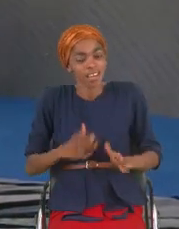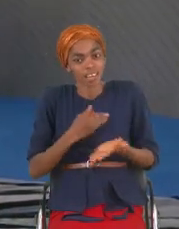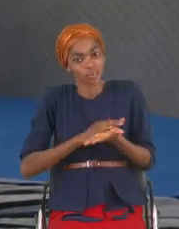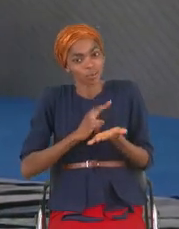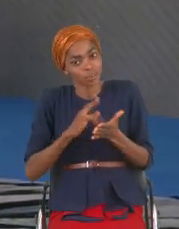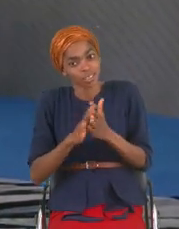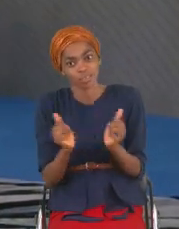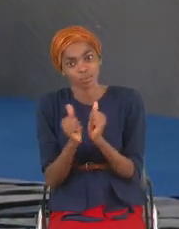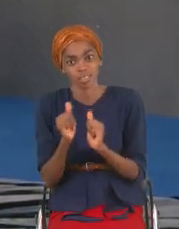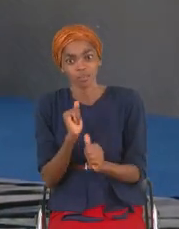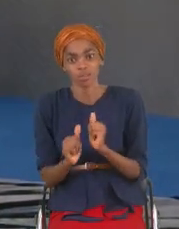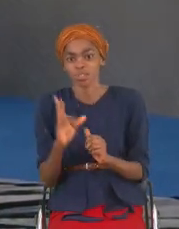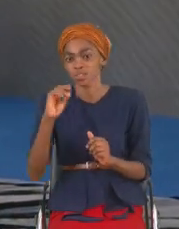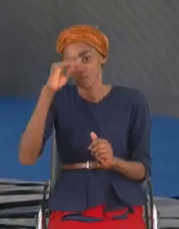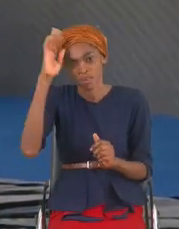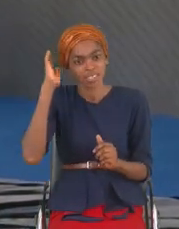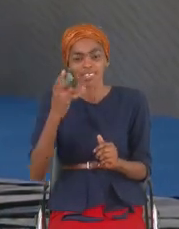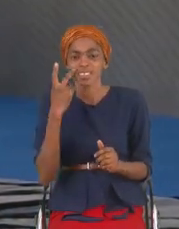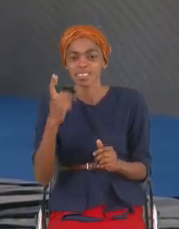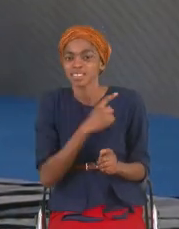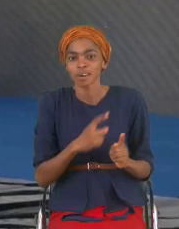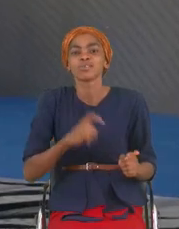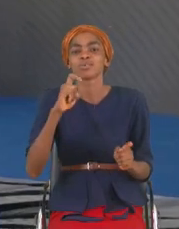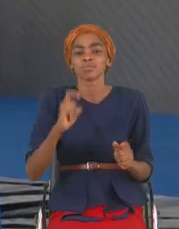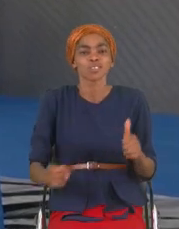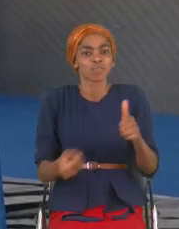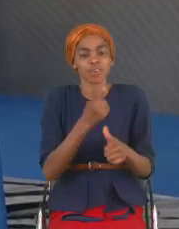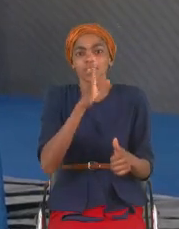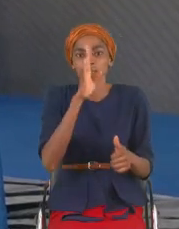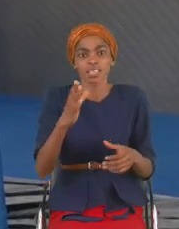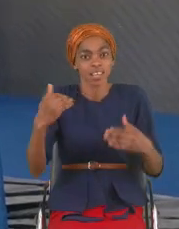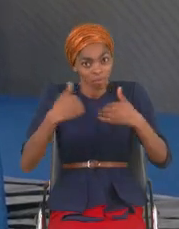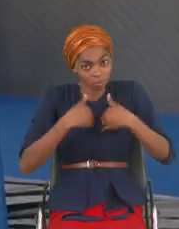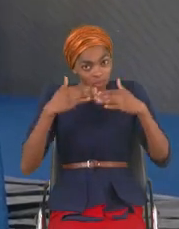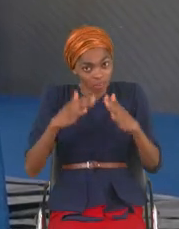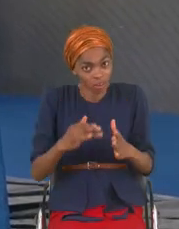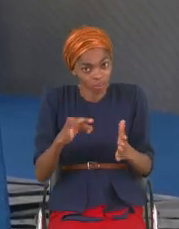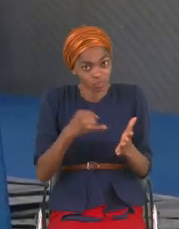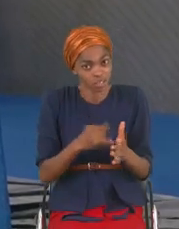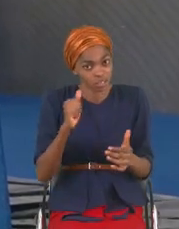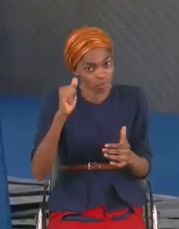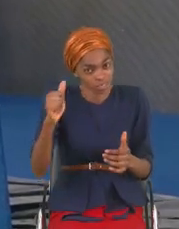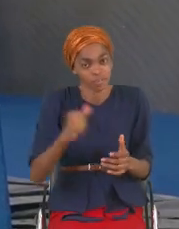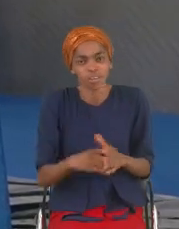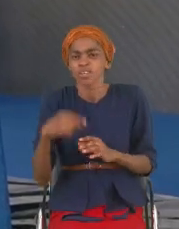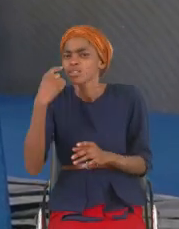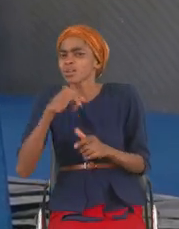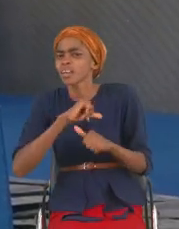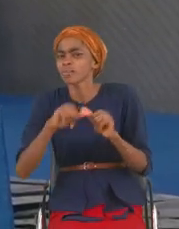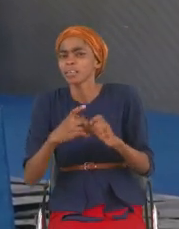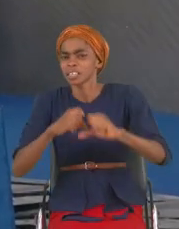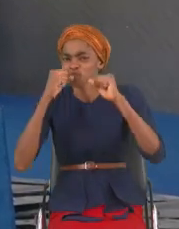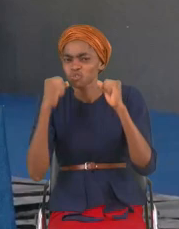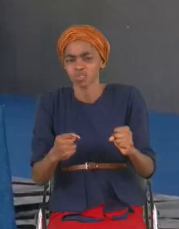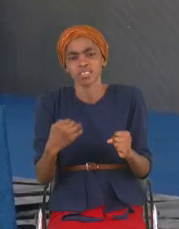no man shall see the Lord. You must be a partaker yourself. You talk about the strength of